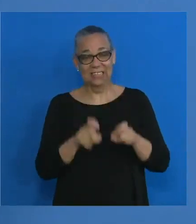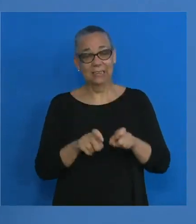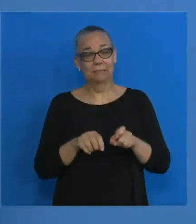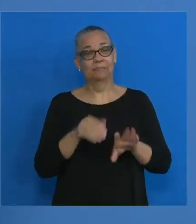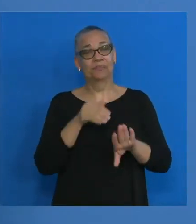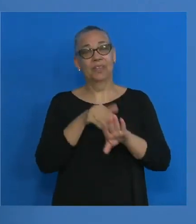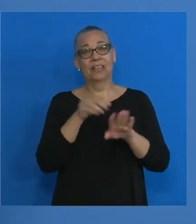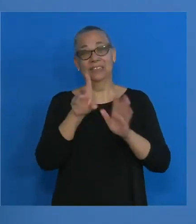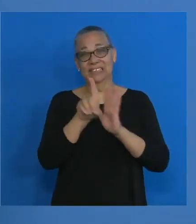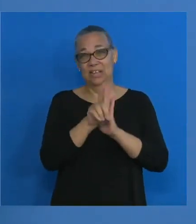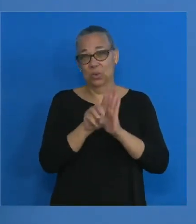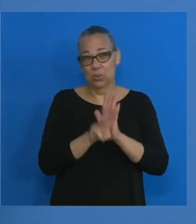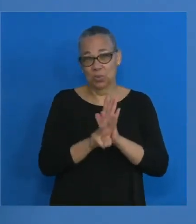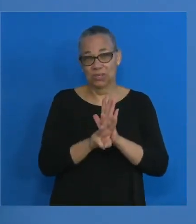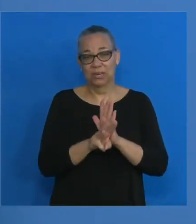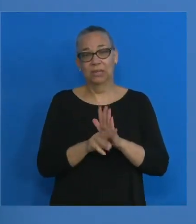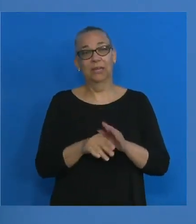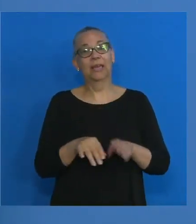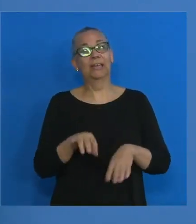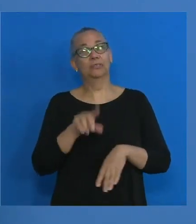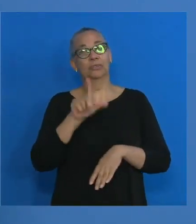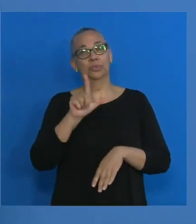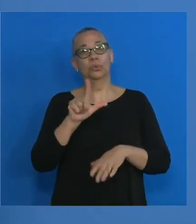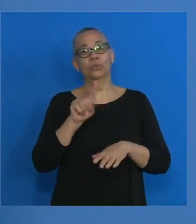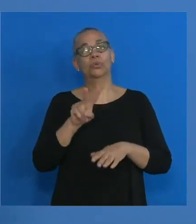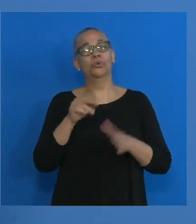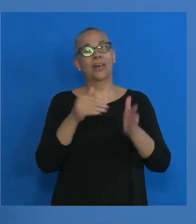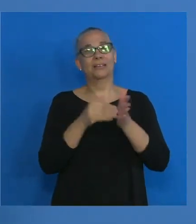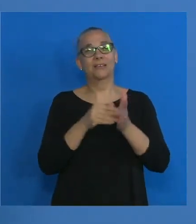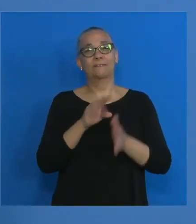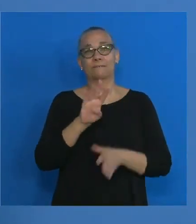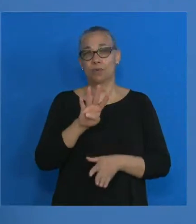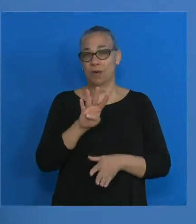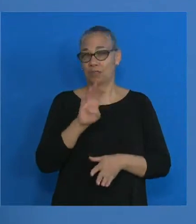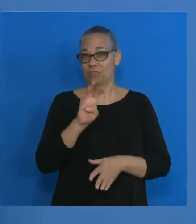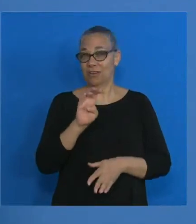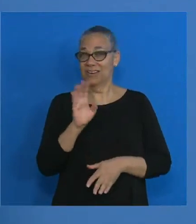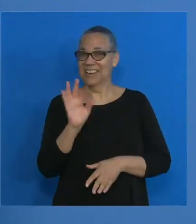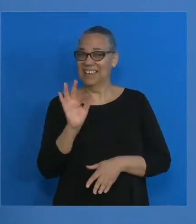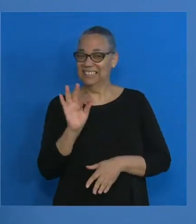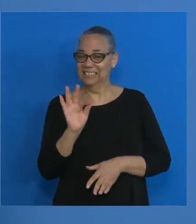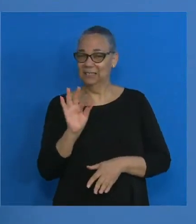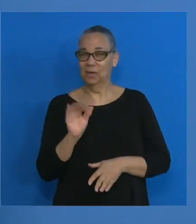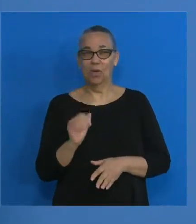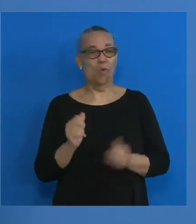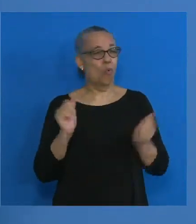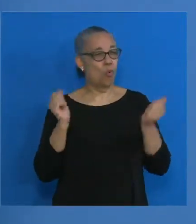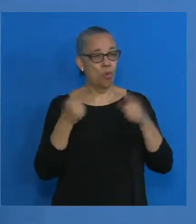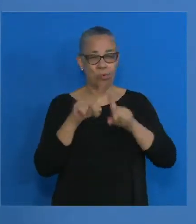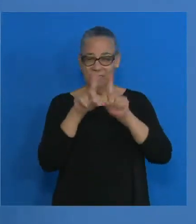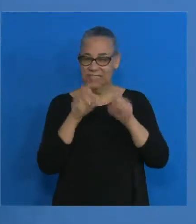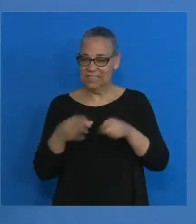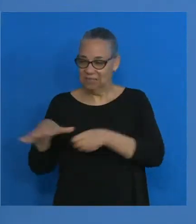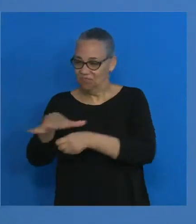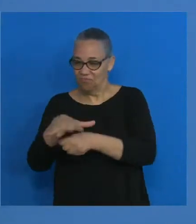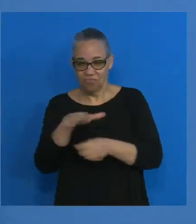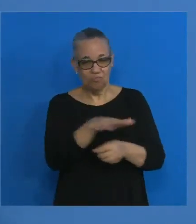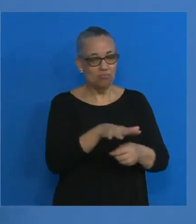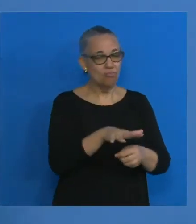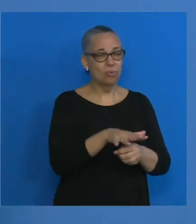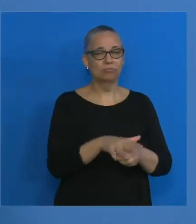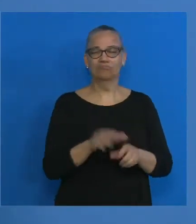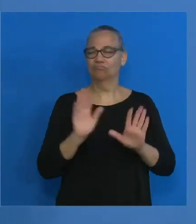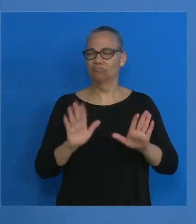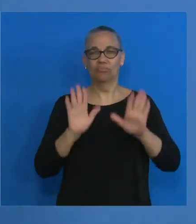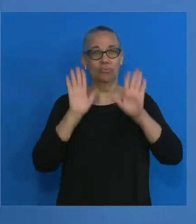as 2,419 tests this weekend across all testing sites, which is an extraordinary effort. And the